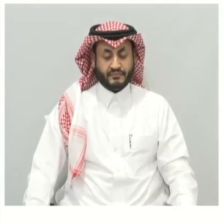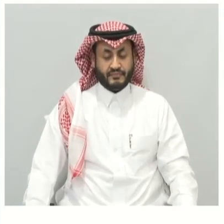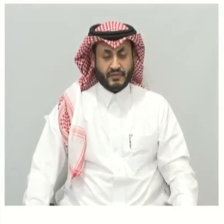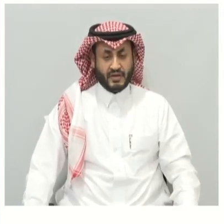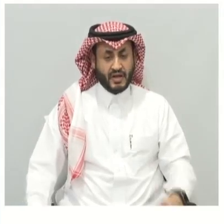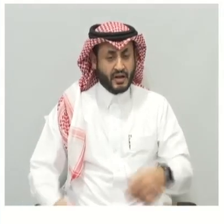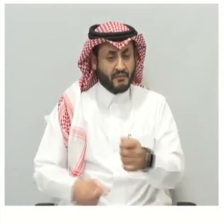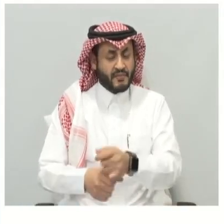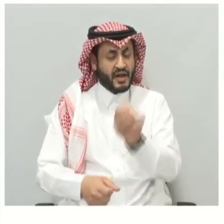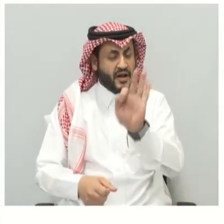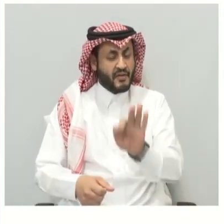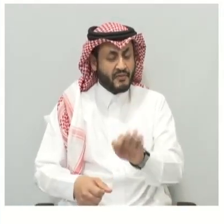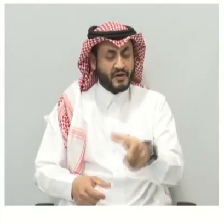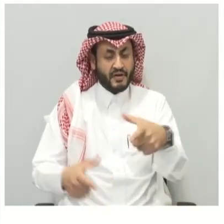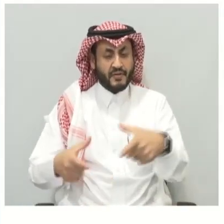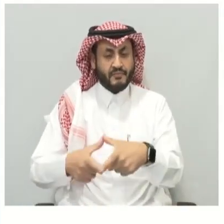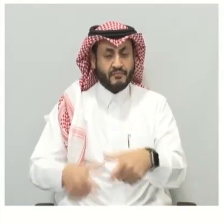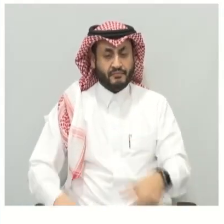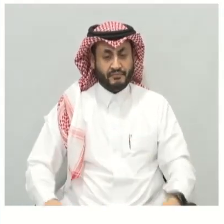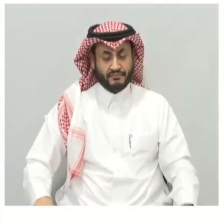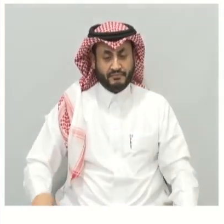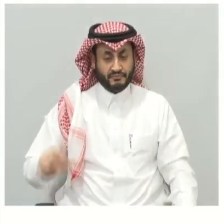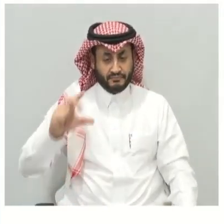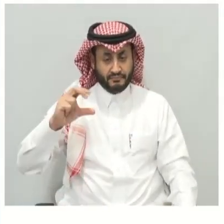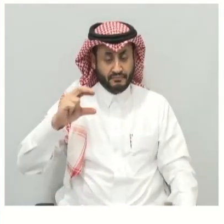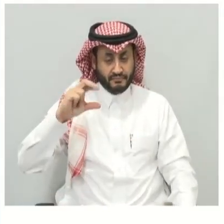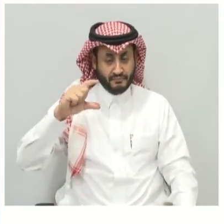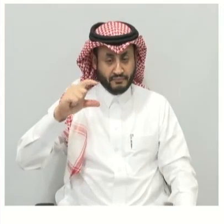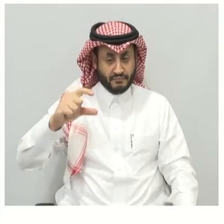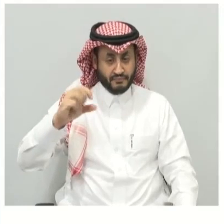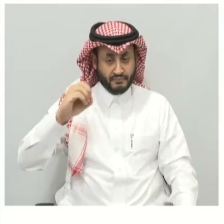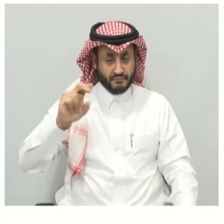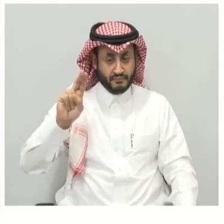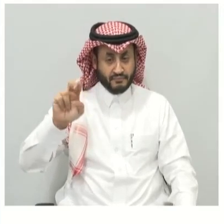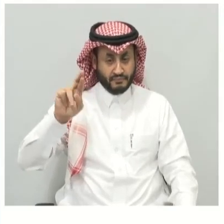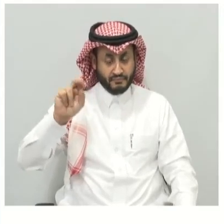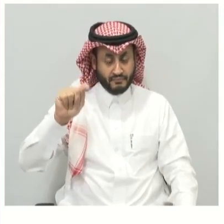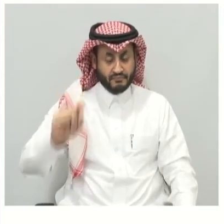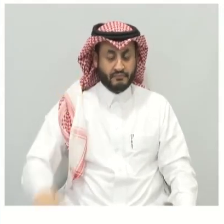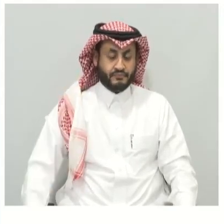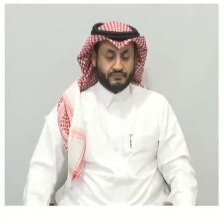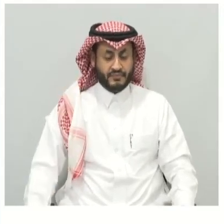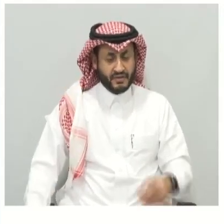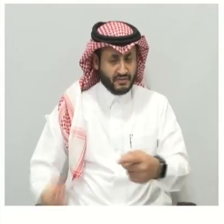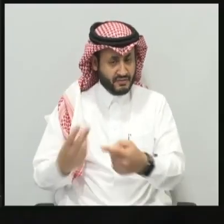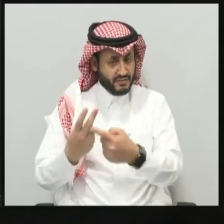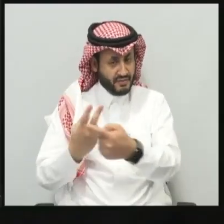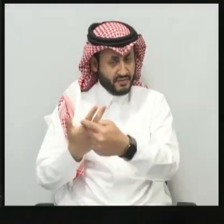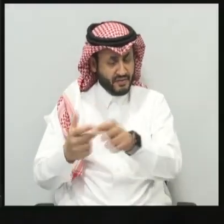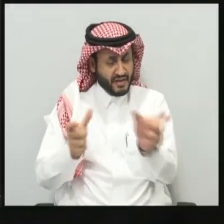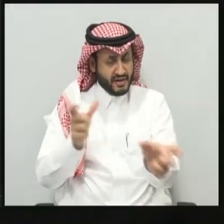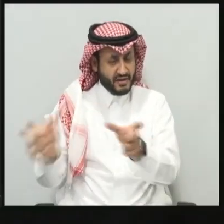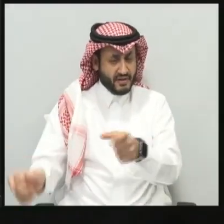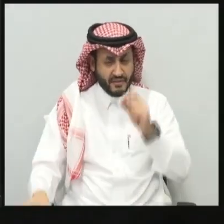usually work in a court. So here we have the three different people working in a three